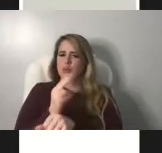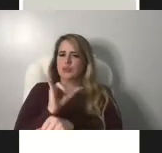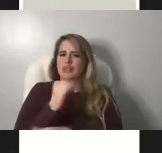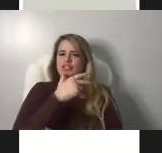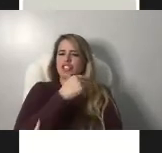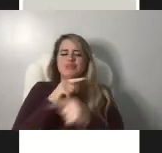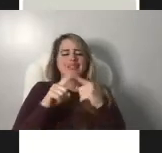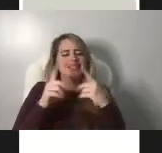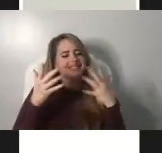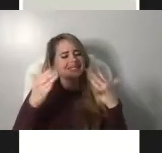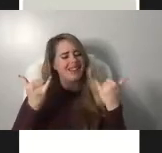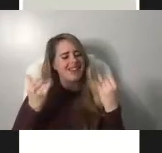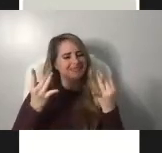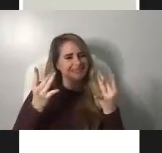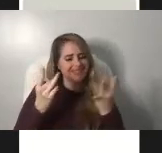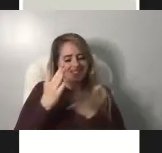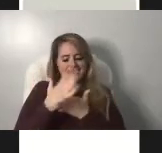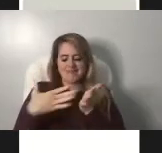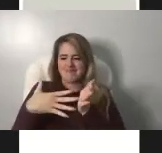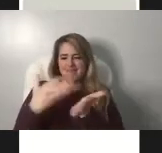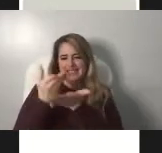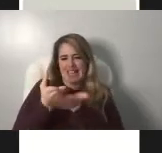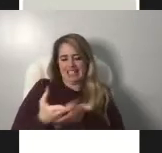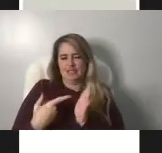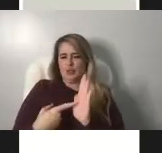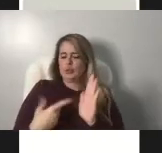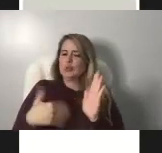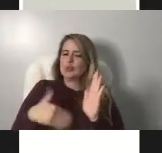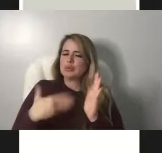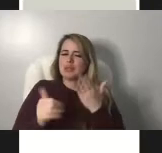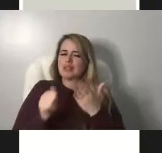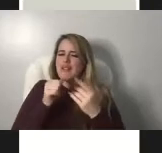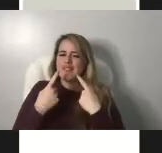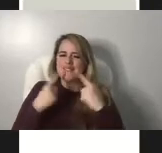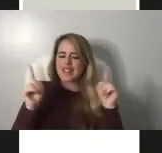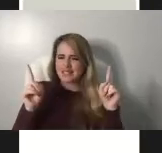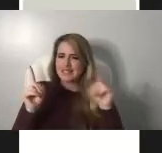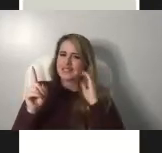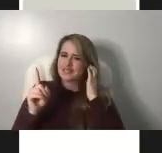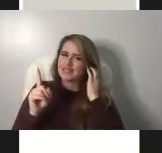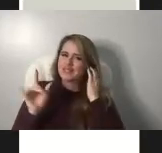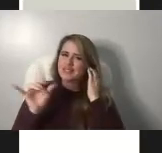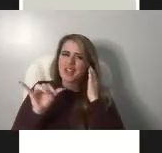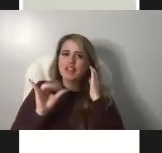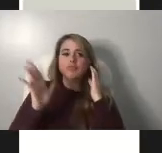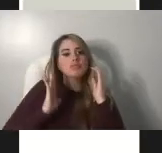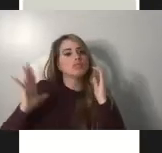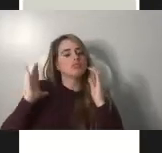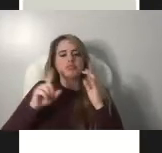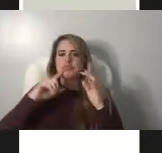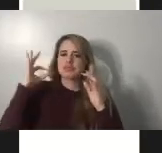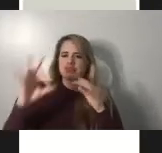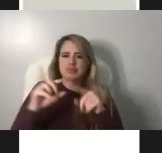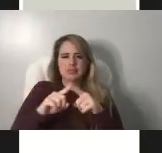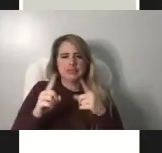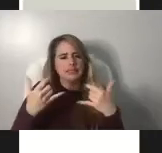number of studies over the past few years that have shown that it may not be as effective as it was once billed as, but it's still